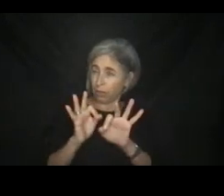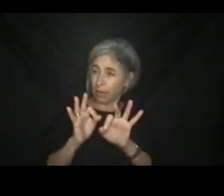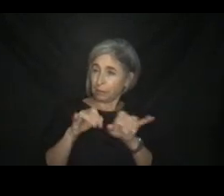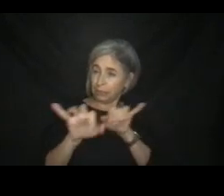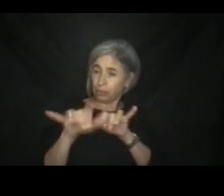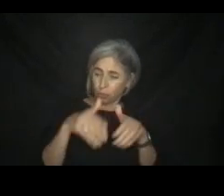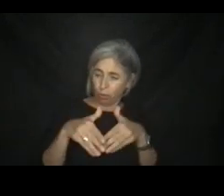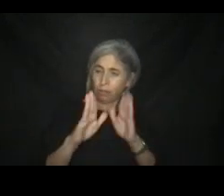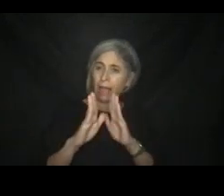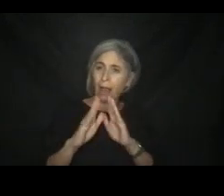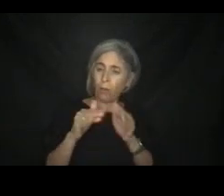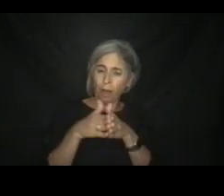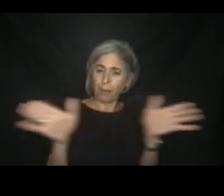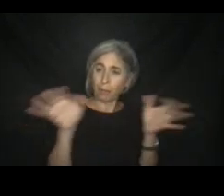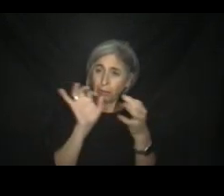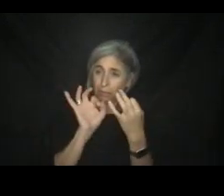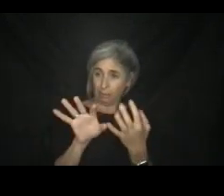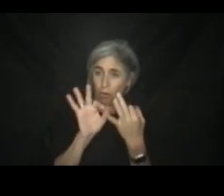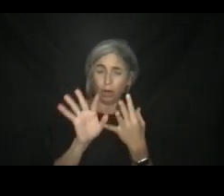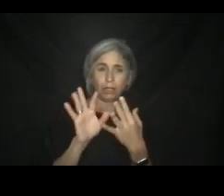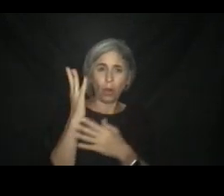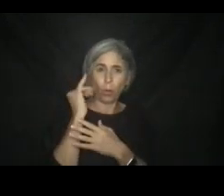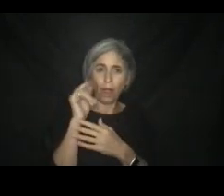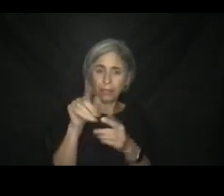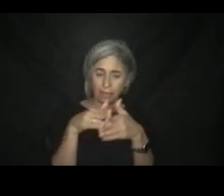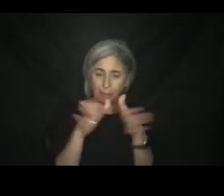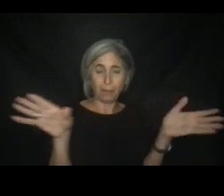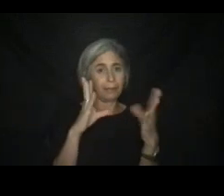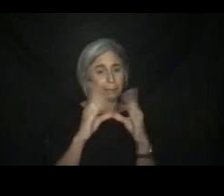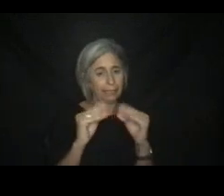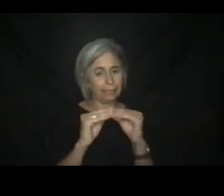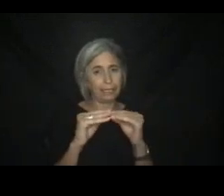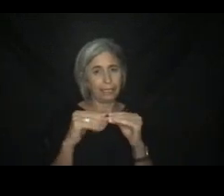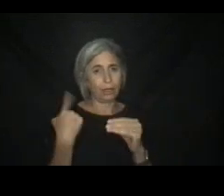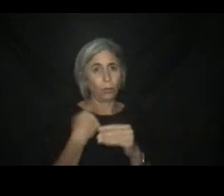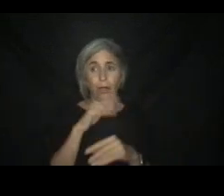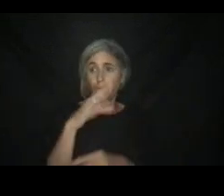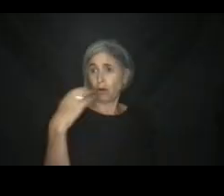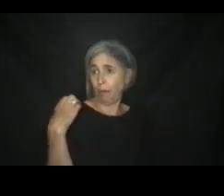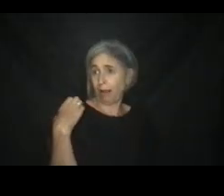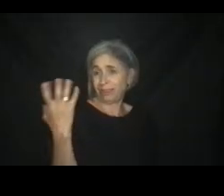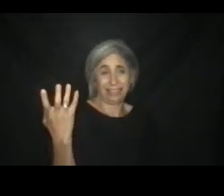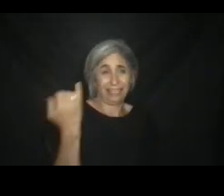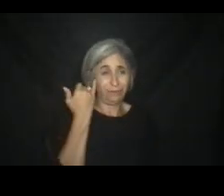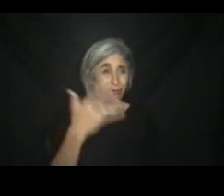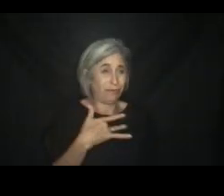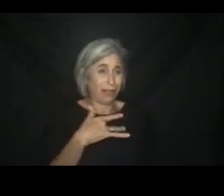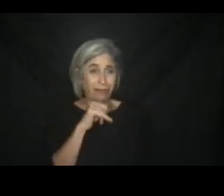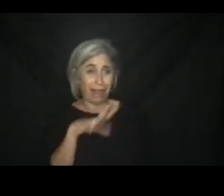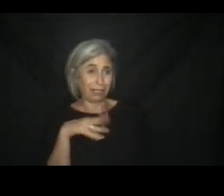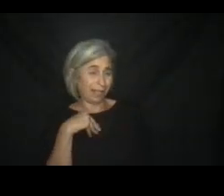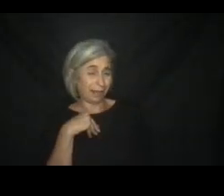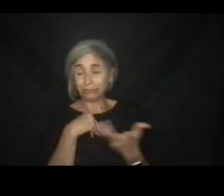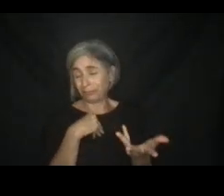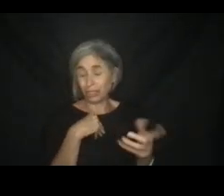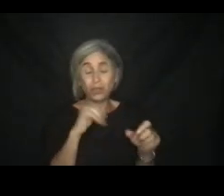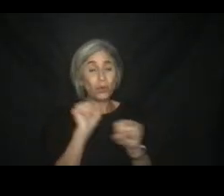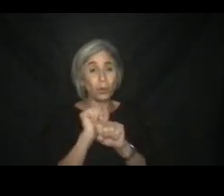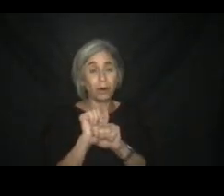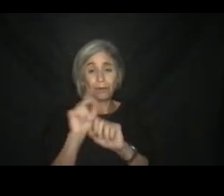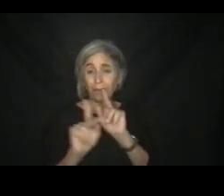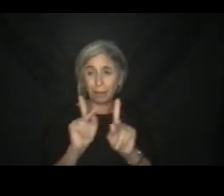allow public input, because this is a public meeting and we are your bosses, whether you feel that way or not. You do work for the